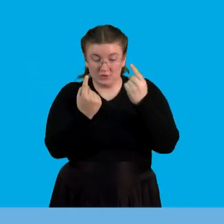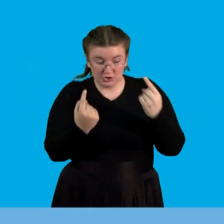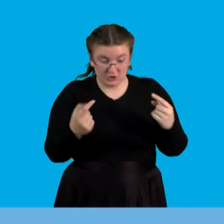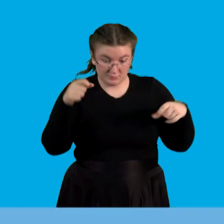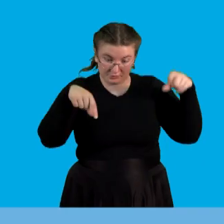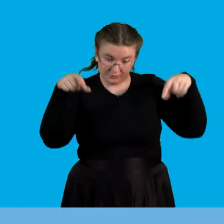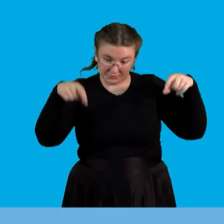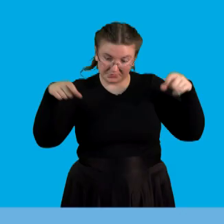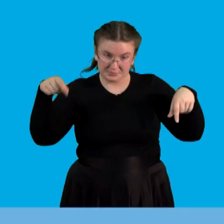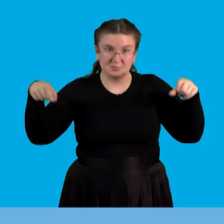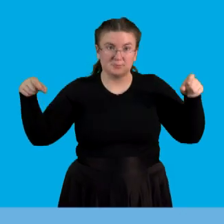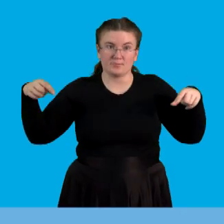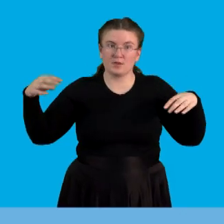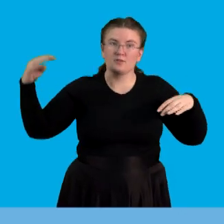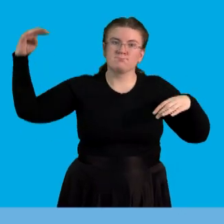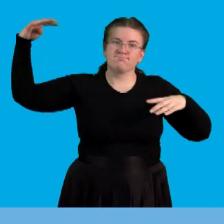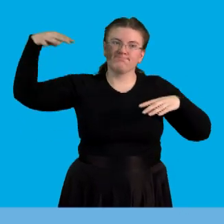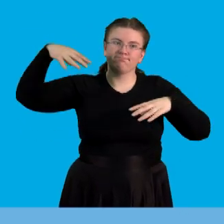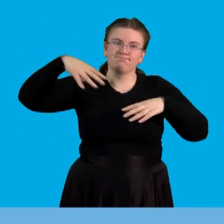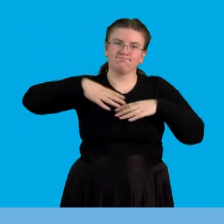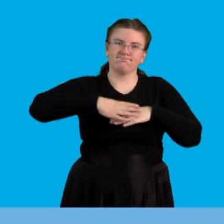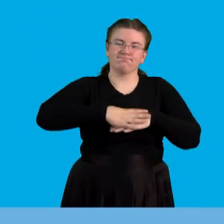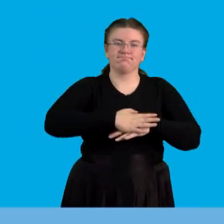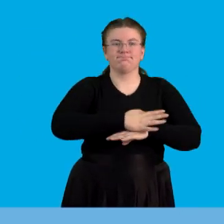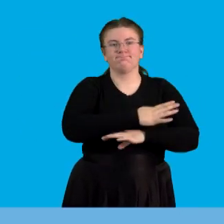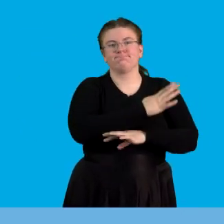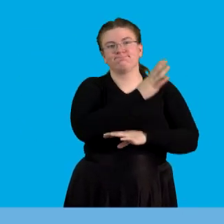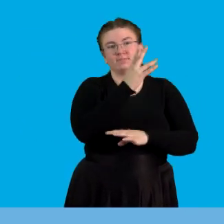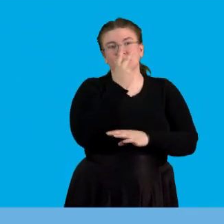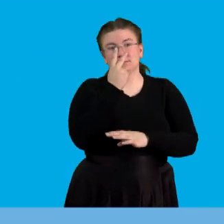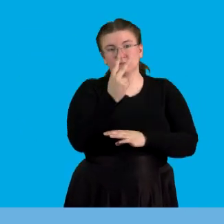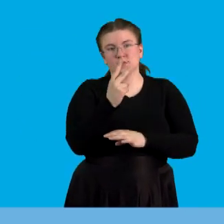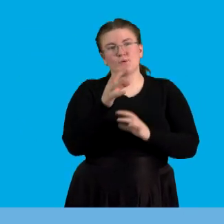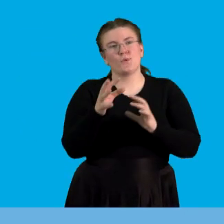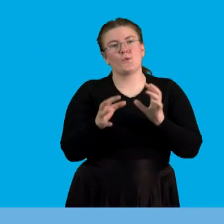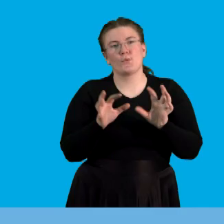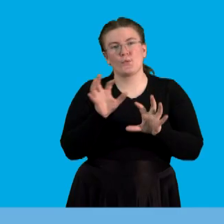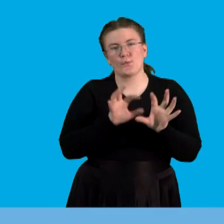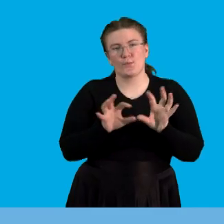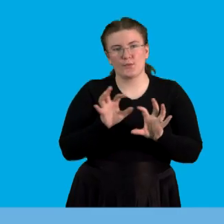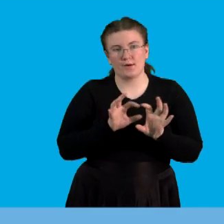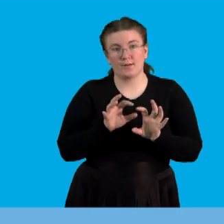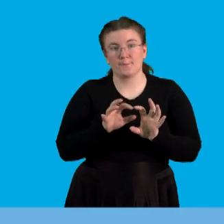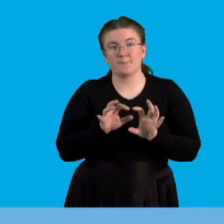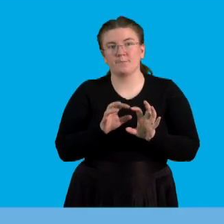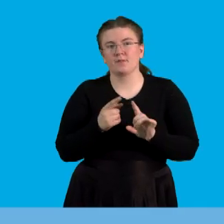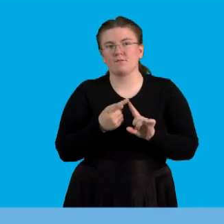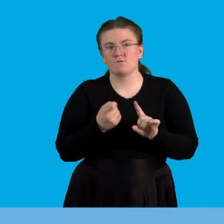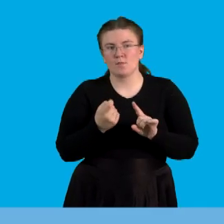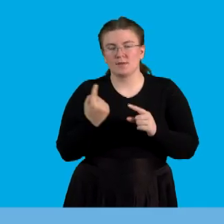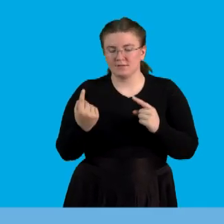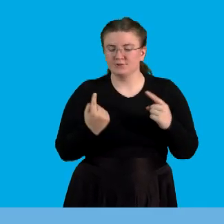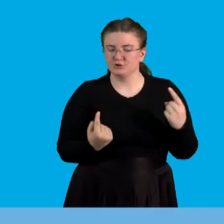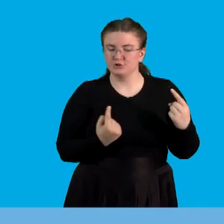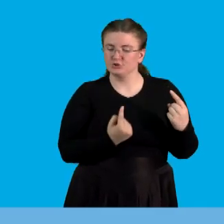and reflects all 7 colors, we only see only color of light that is being reflected